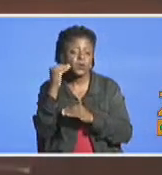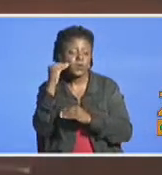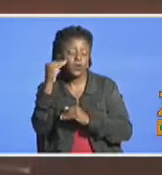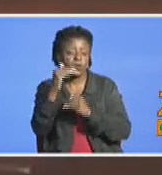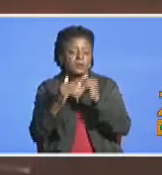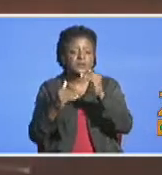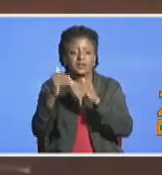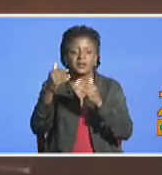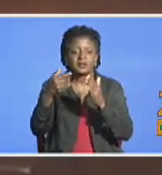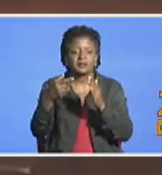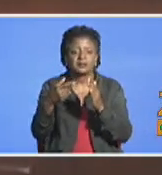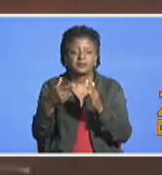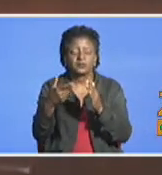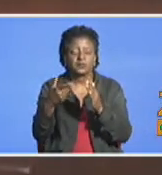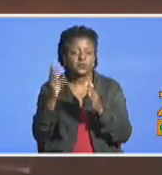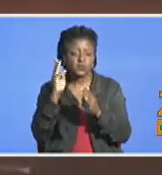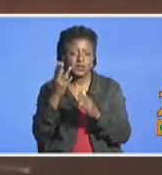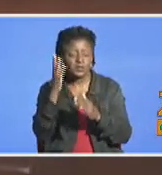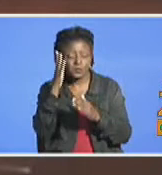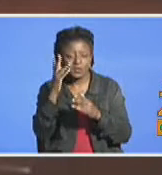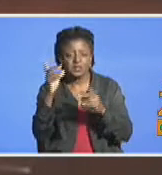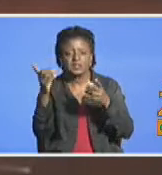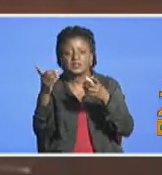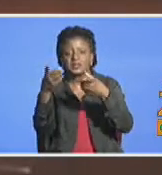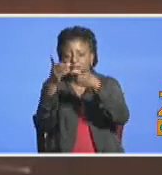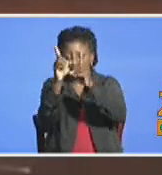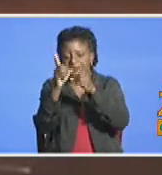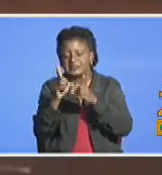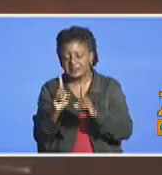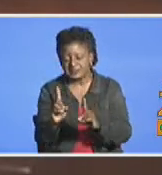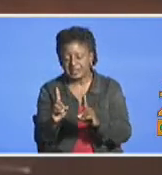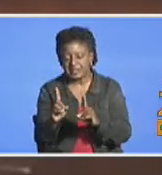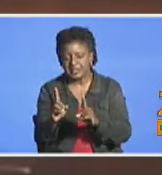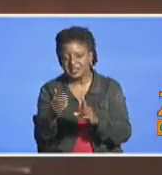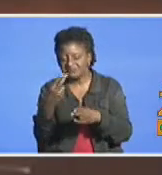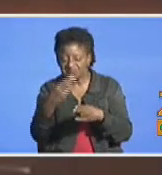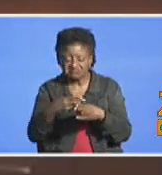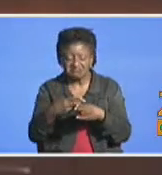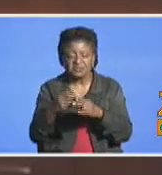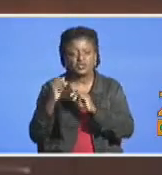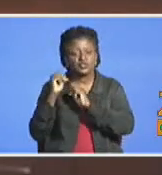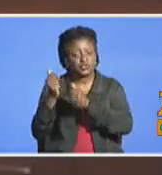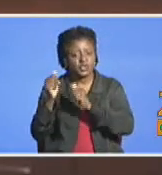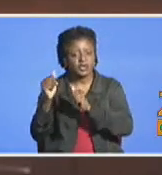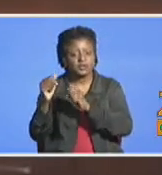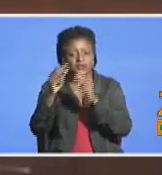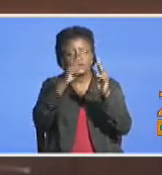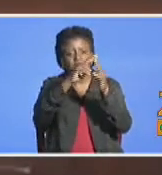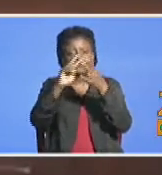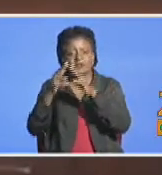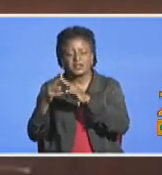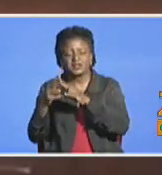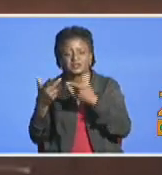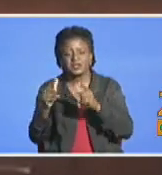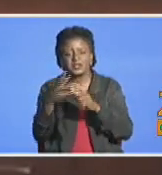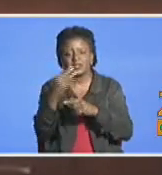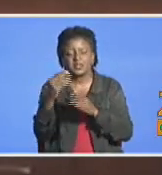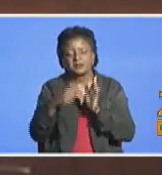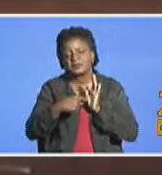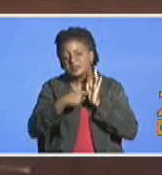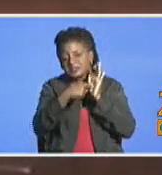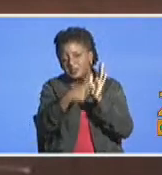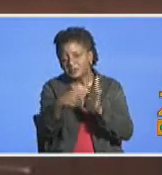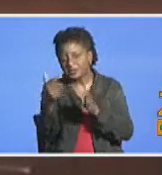we would design what we call a Junkanoo village, and would allow them to demonstrate their arts and their